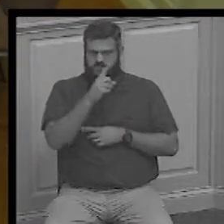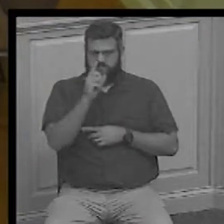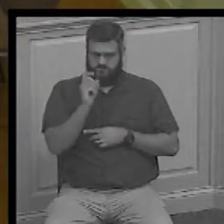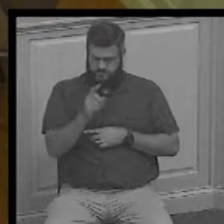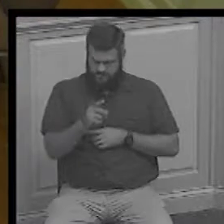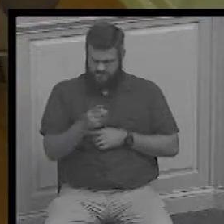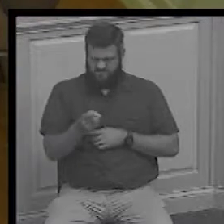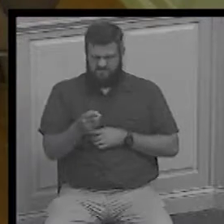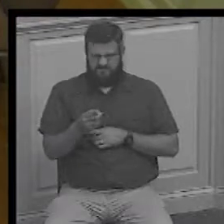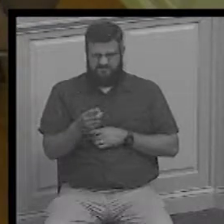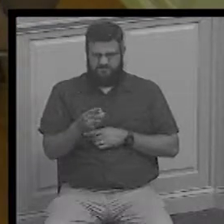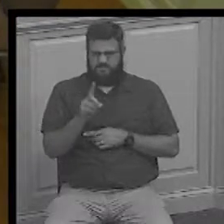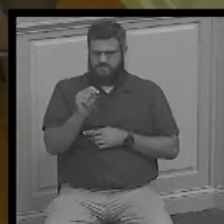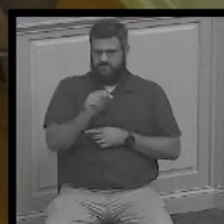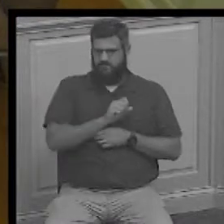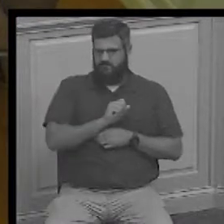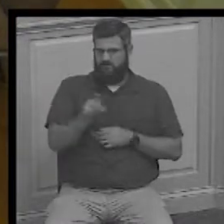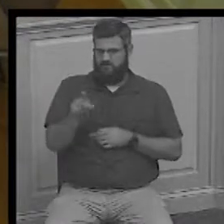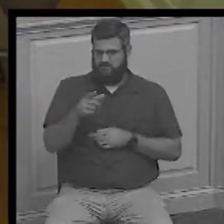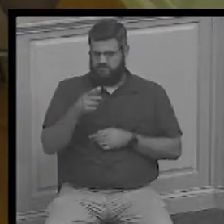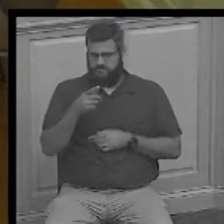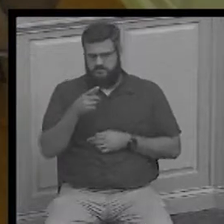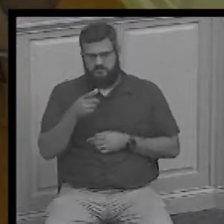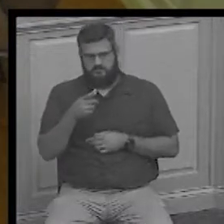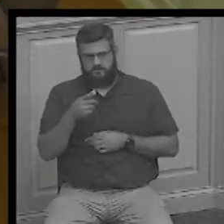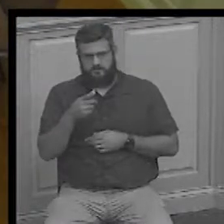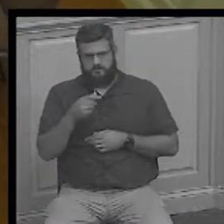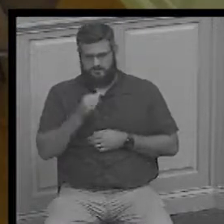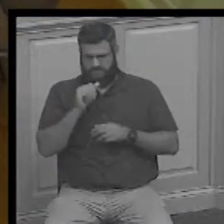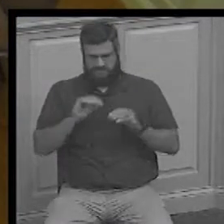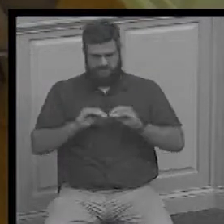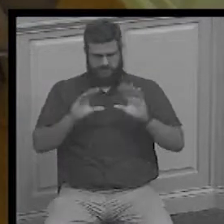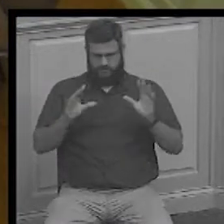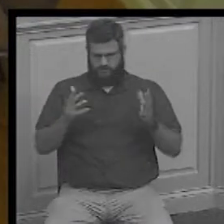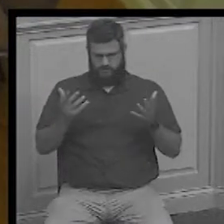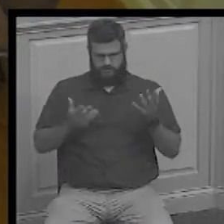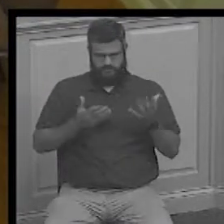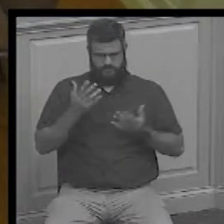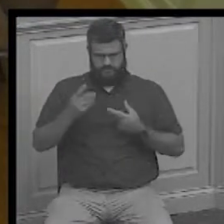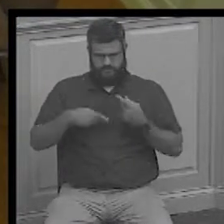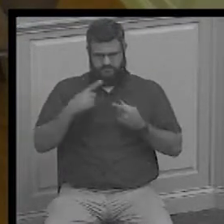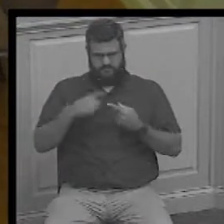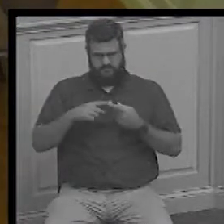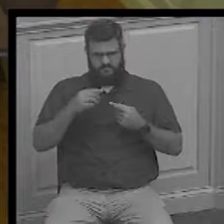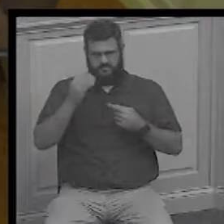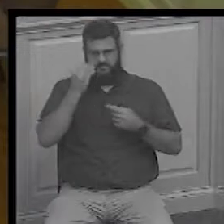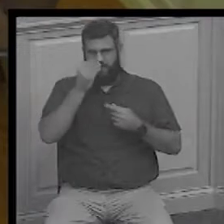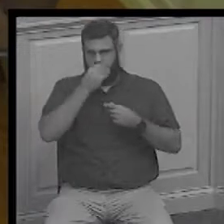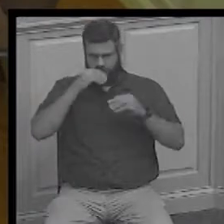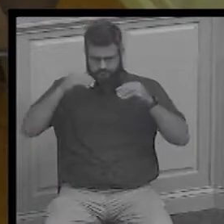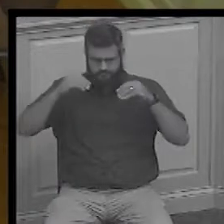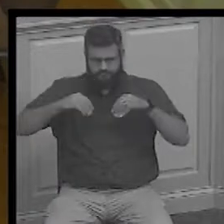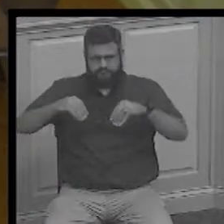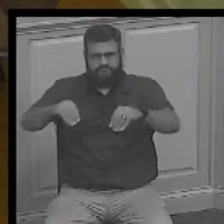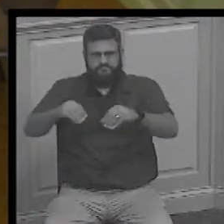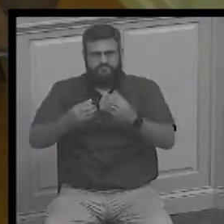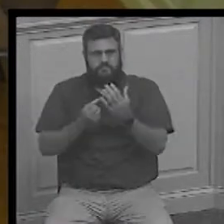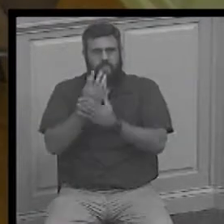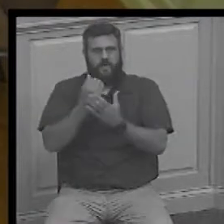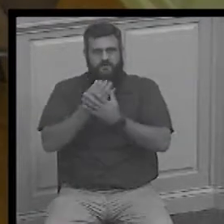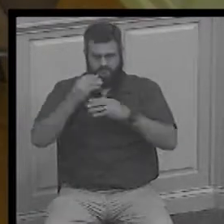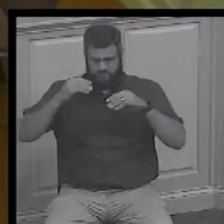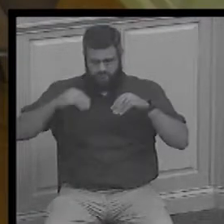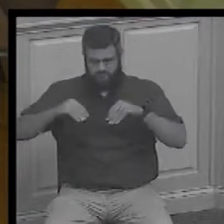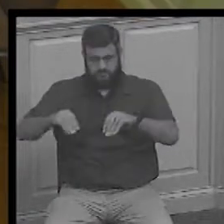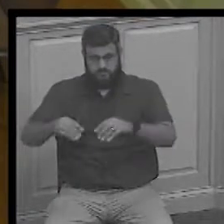you were asking, Commissioner Terry, because they weren't clear where they should probably be on plantings and so forth. And it seems to me